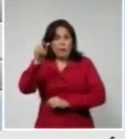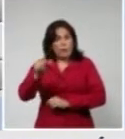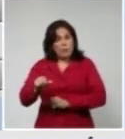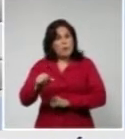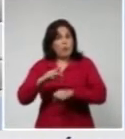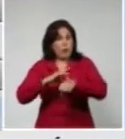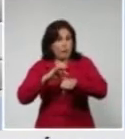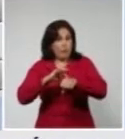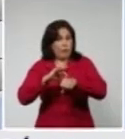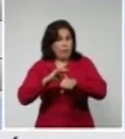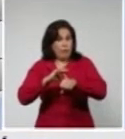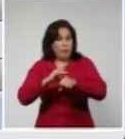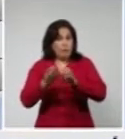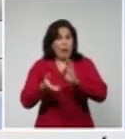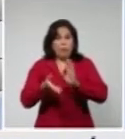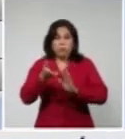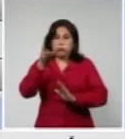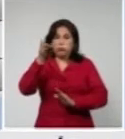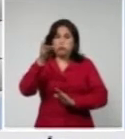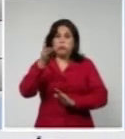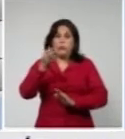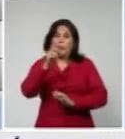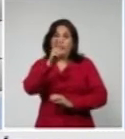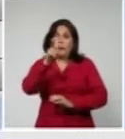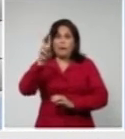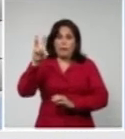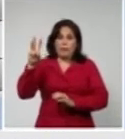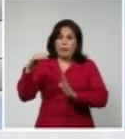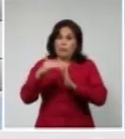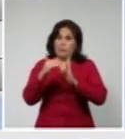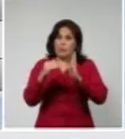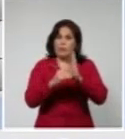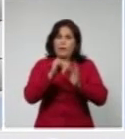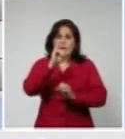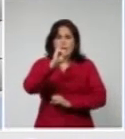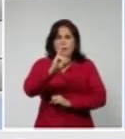185 countries. Yesterday,